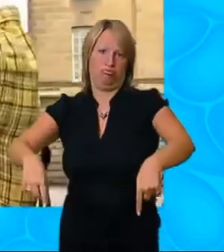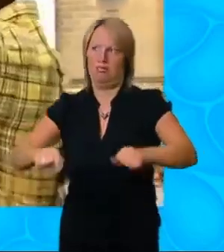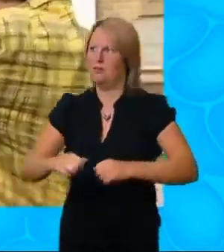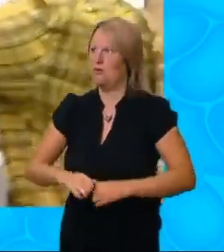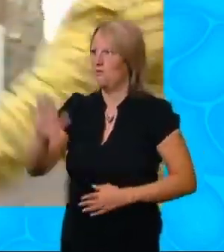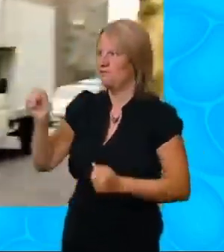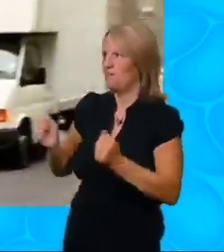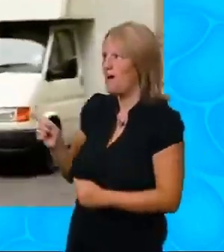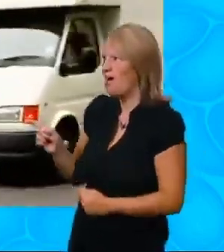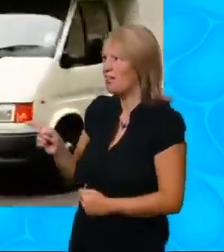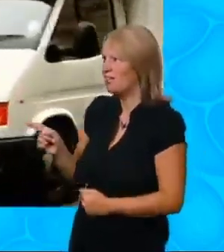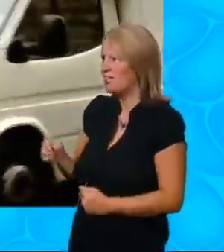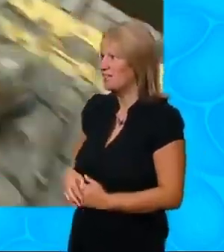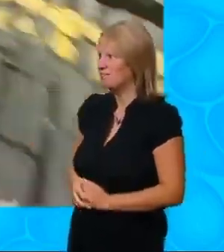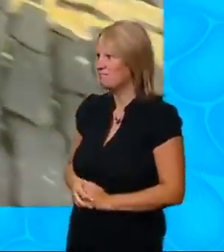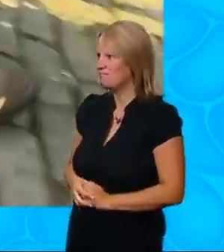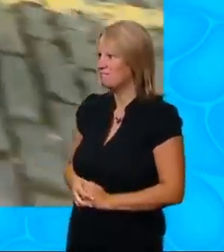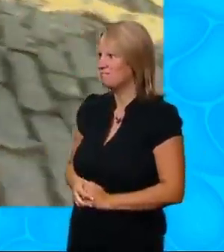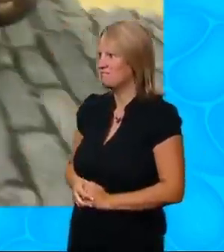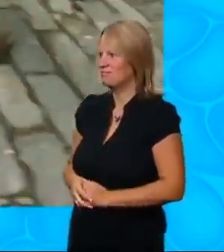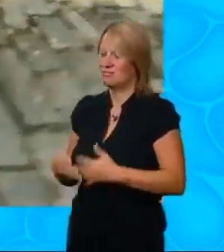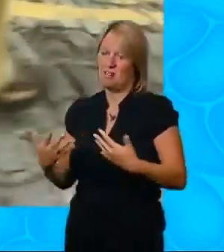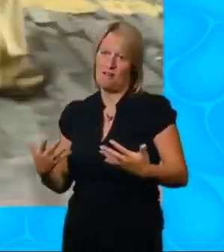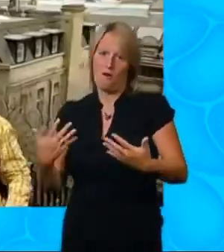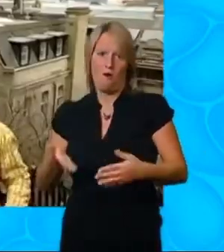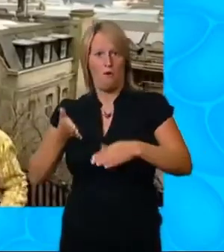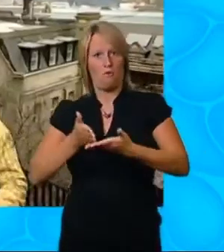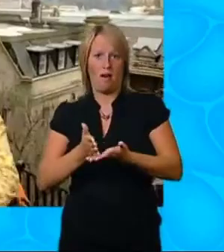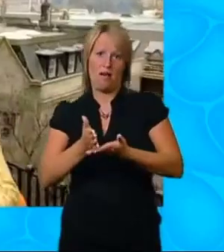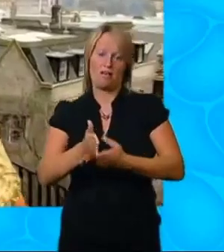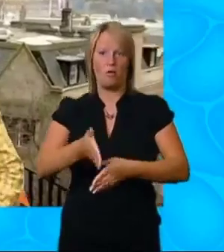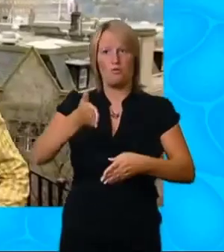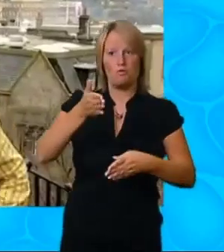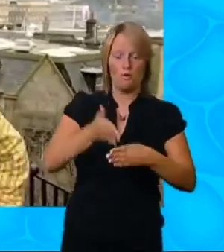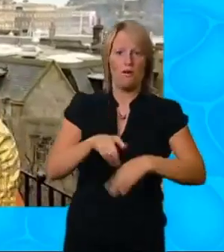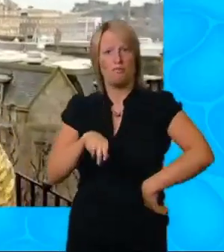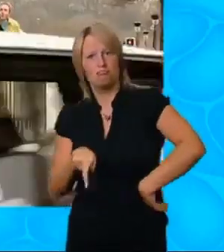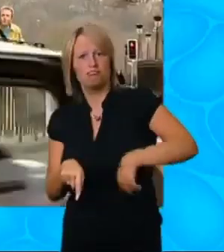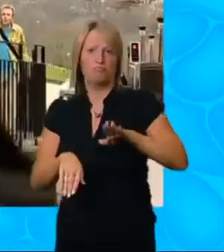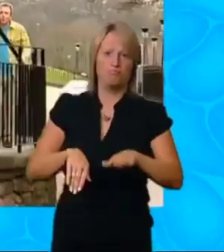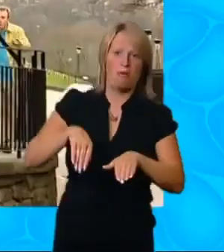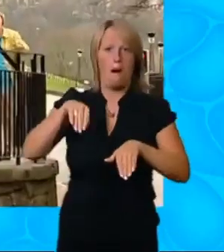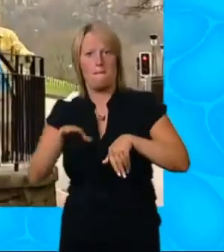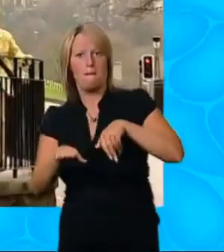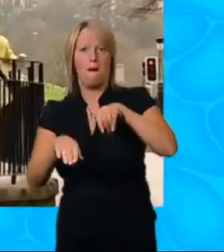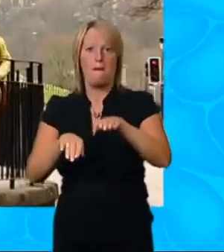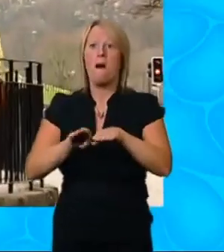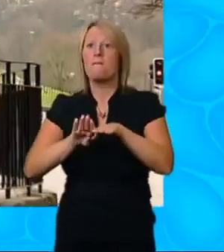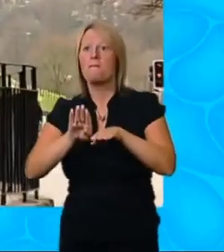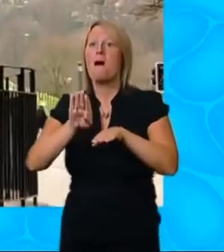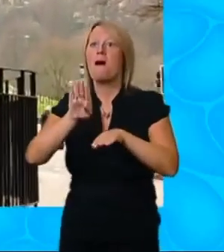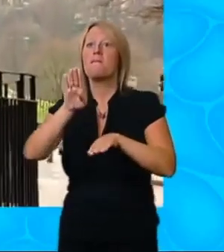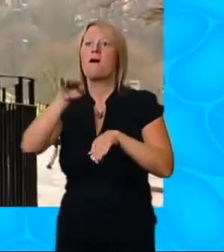Hello, van. He's on his way to work today. Looking this